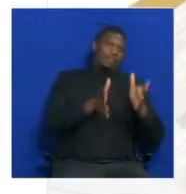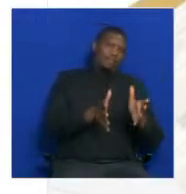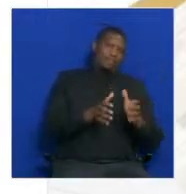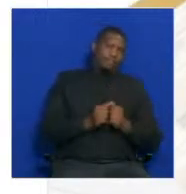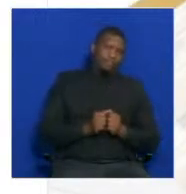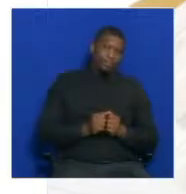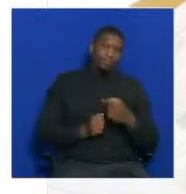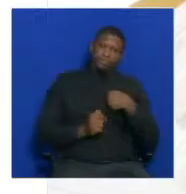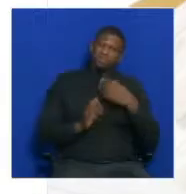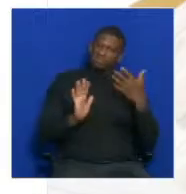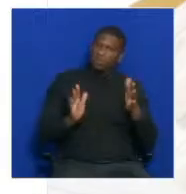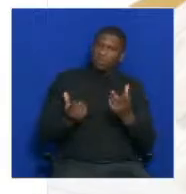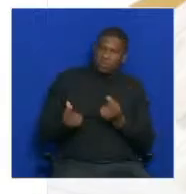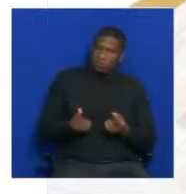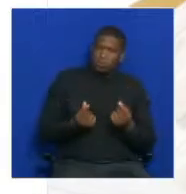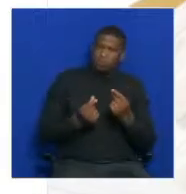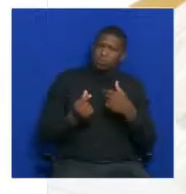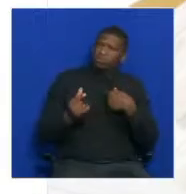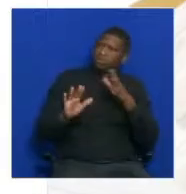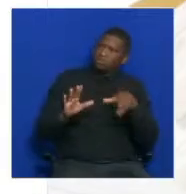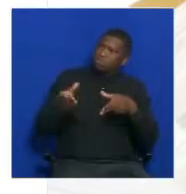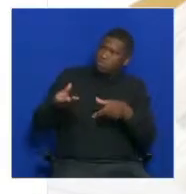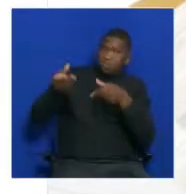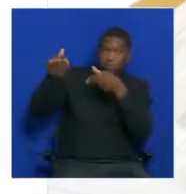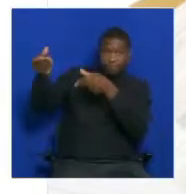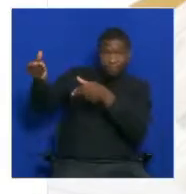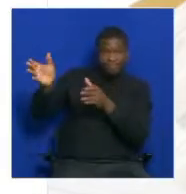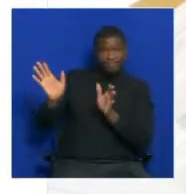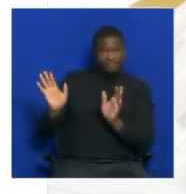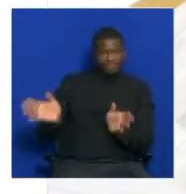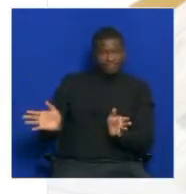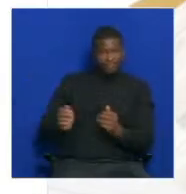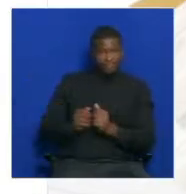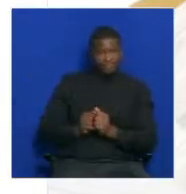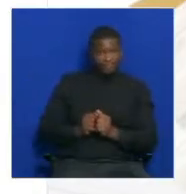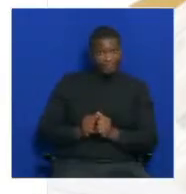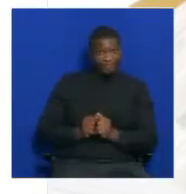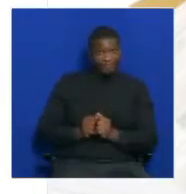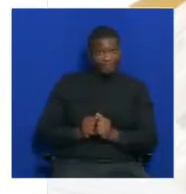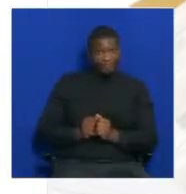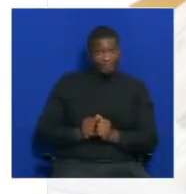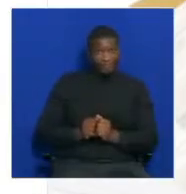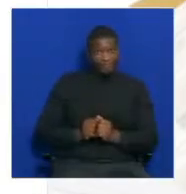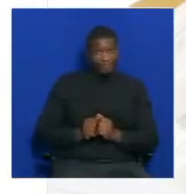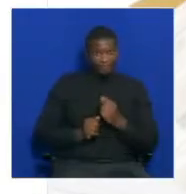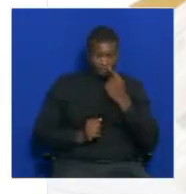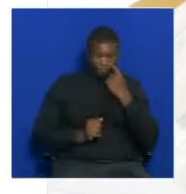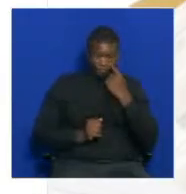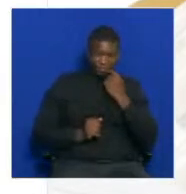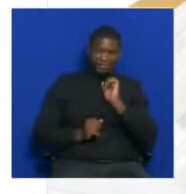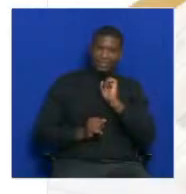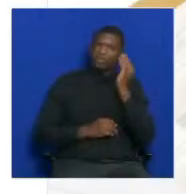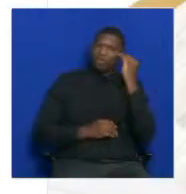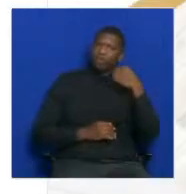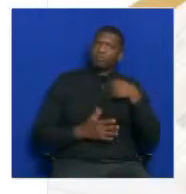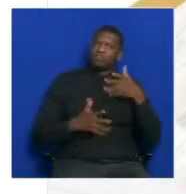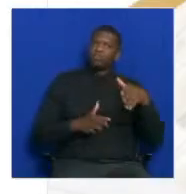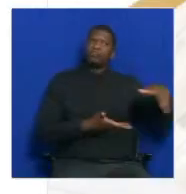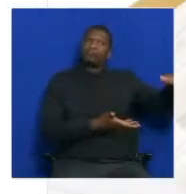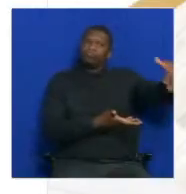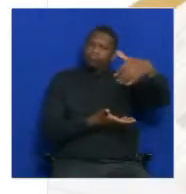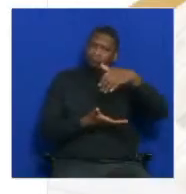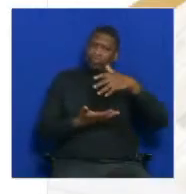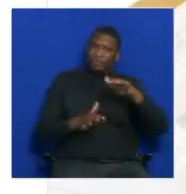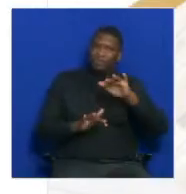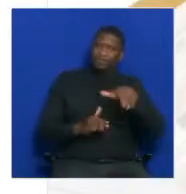so and provided it to her. The information I obtained from